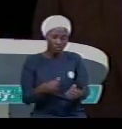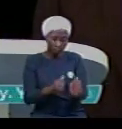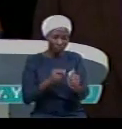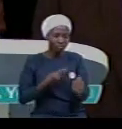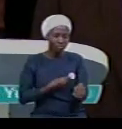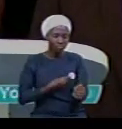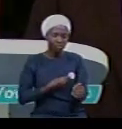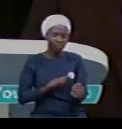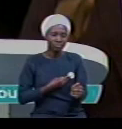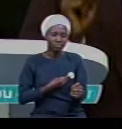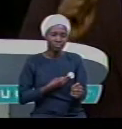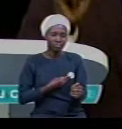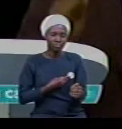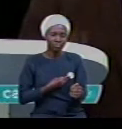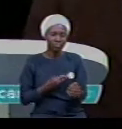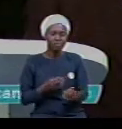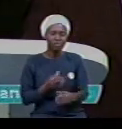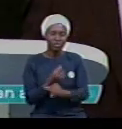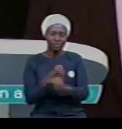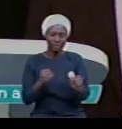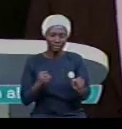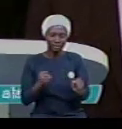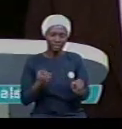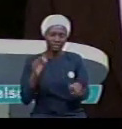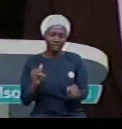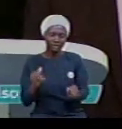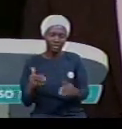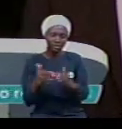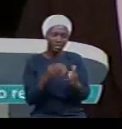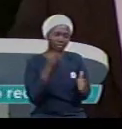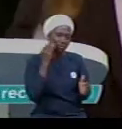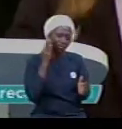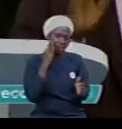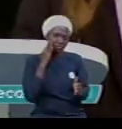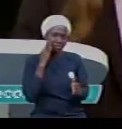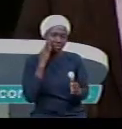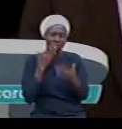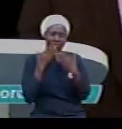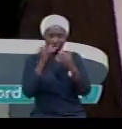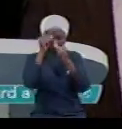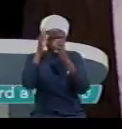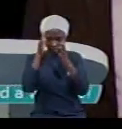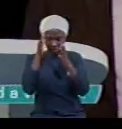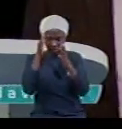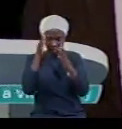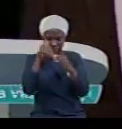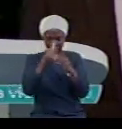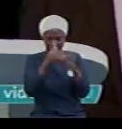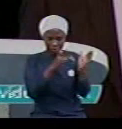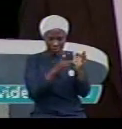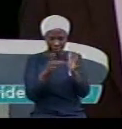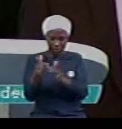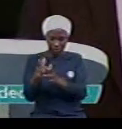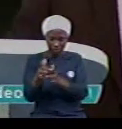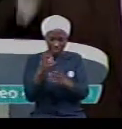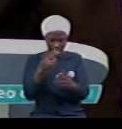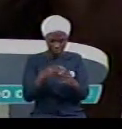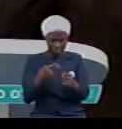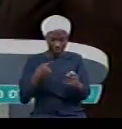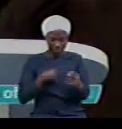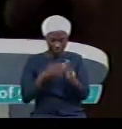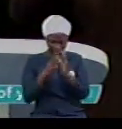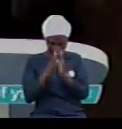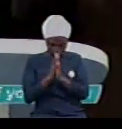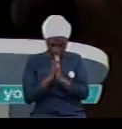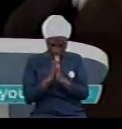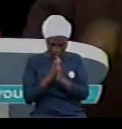home soundly, safely, joyfully. Thank you, Father. In Jesus' name we pray.